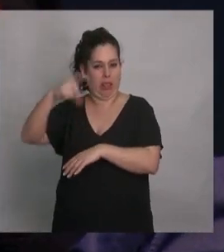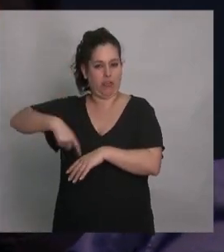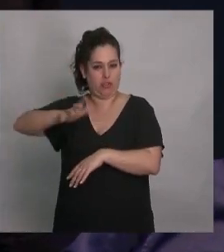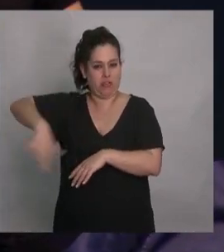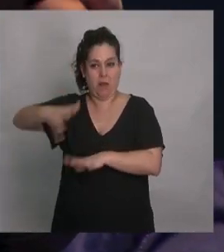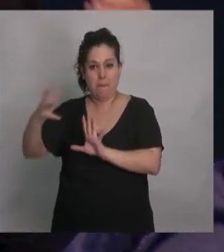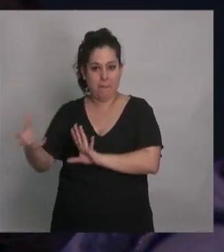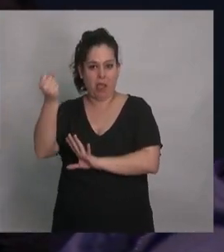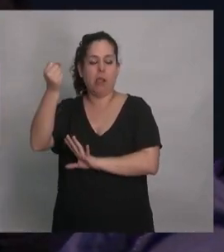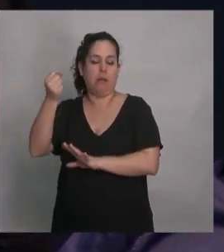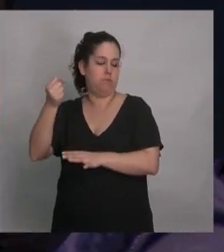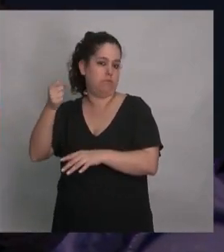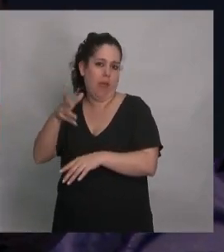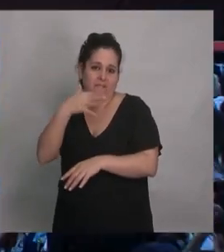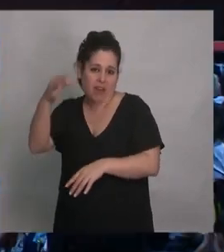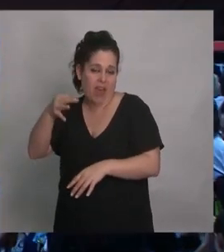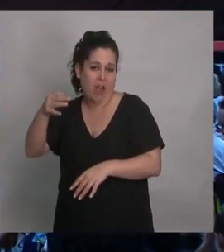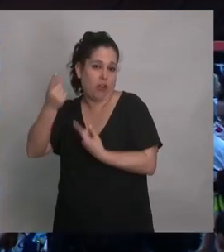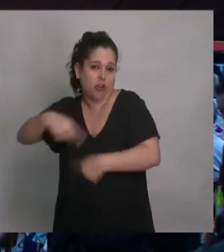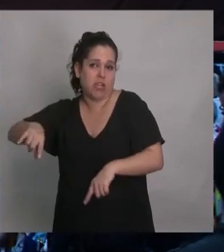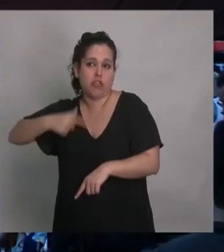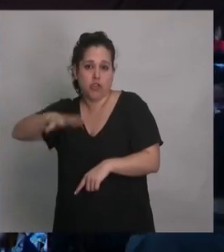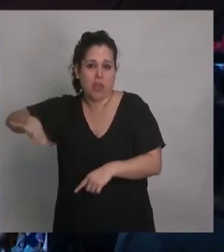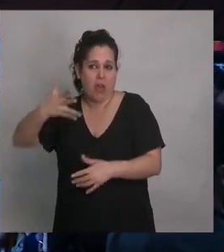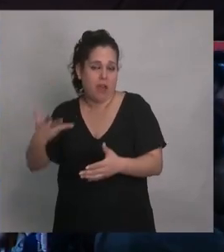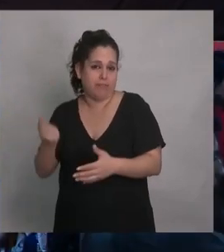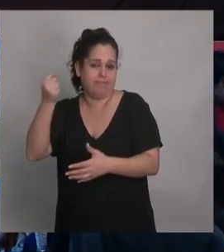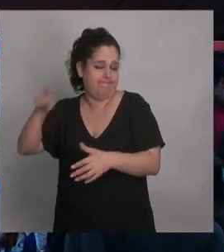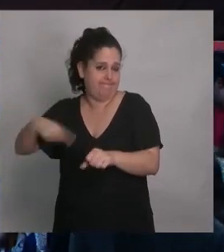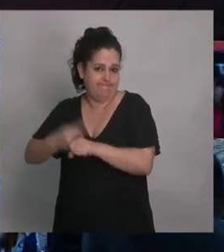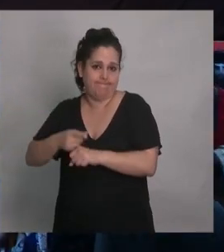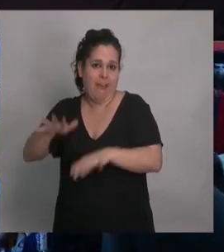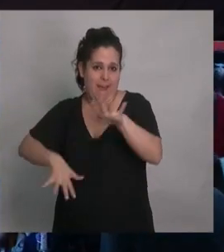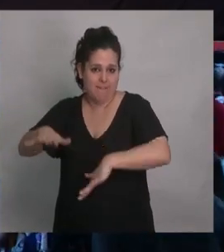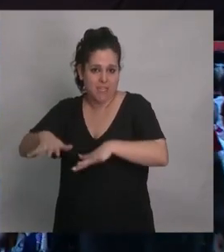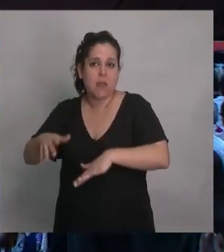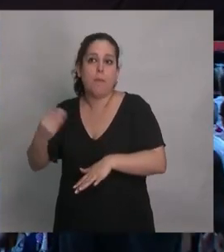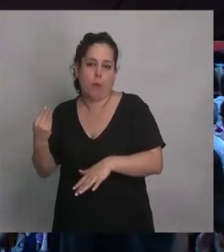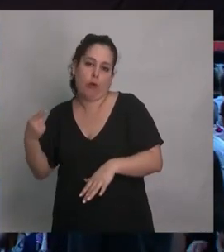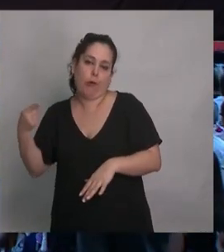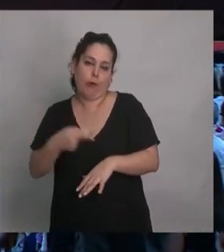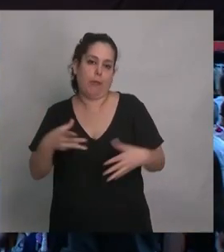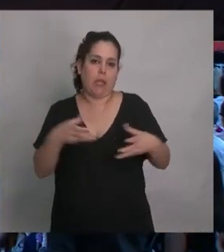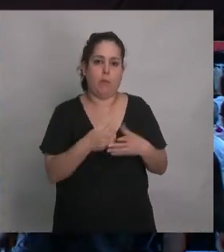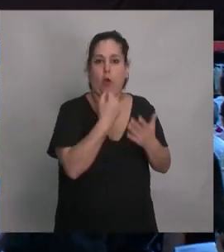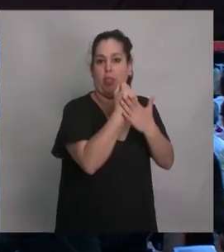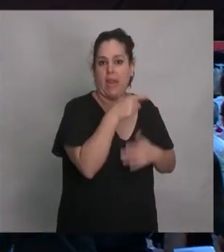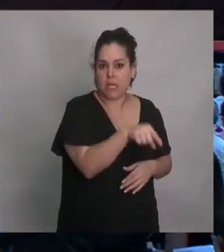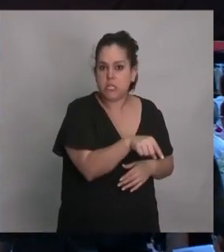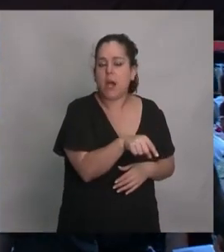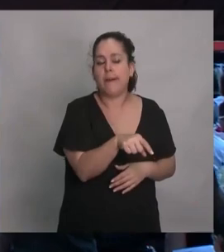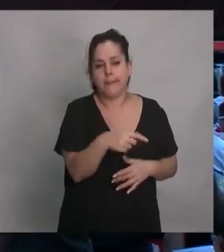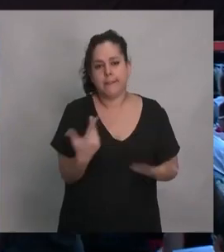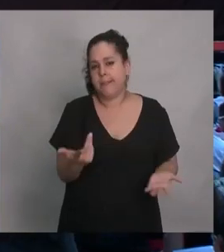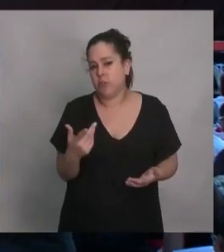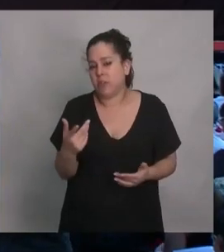barrera en contra de las extremas derechas, then there is no appeal of unity that